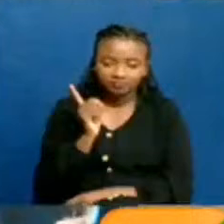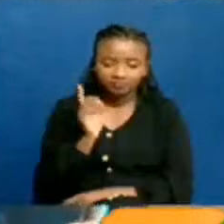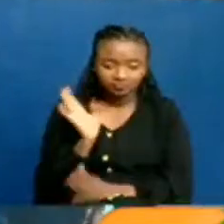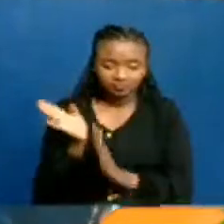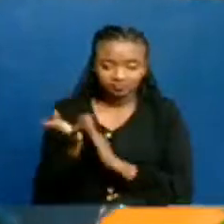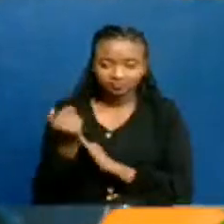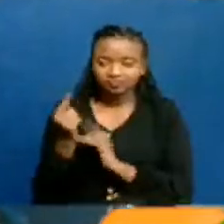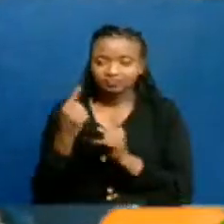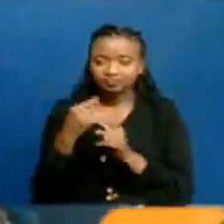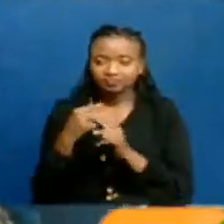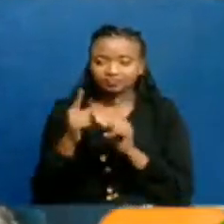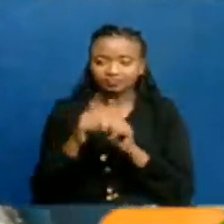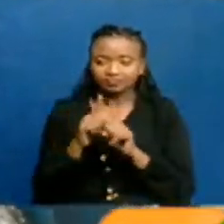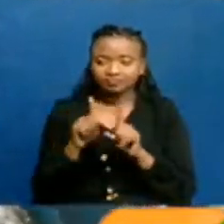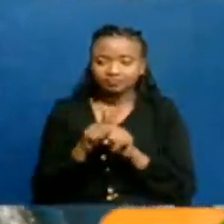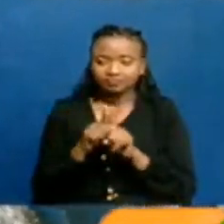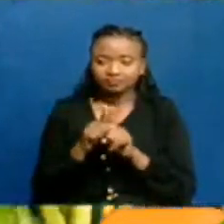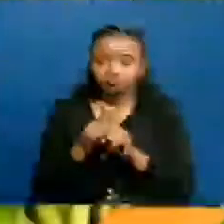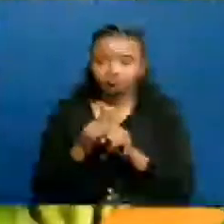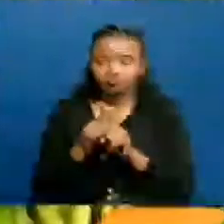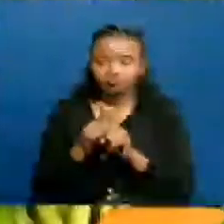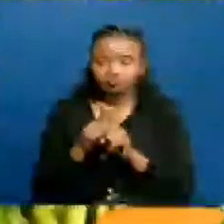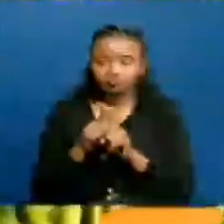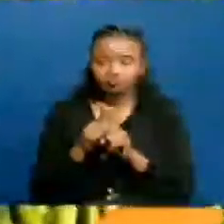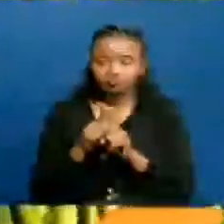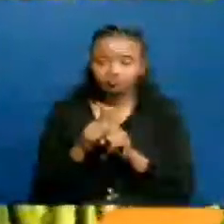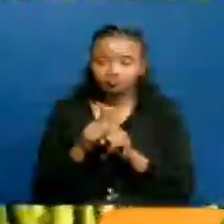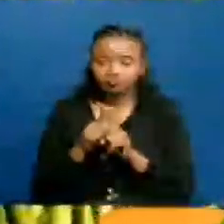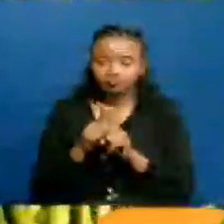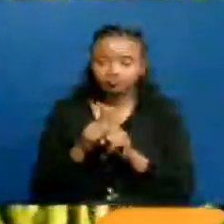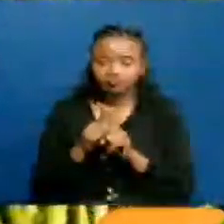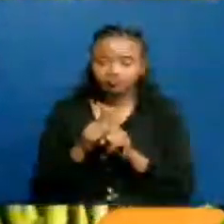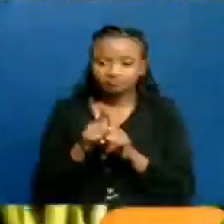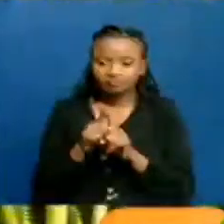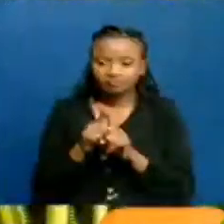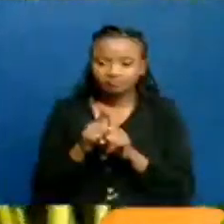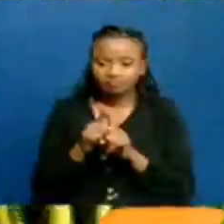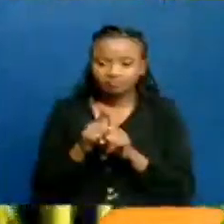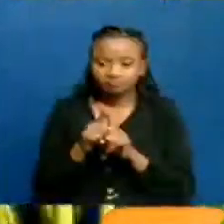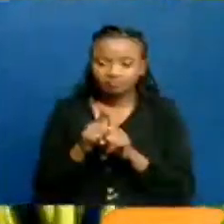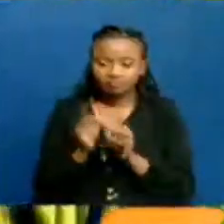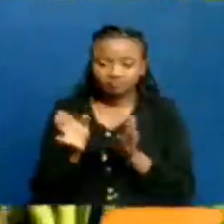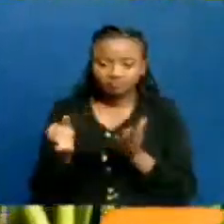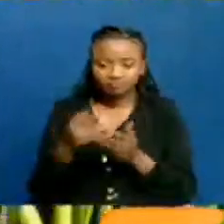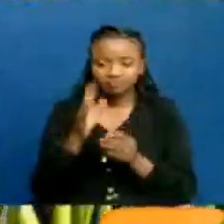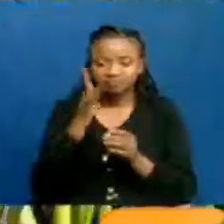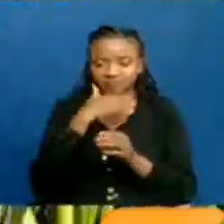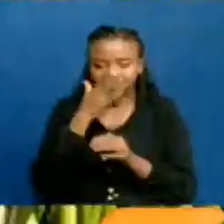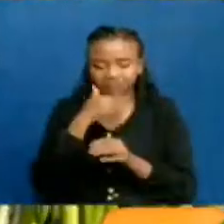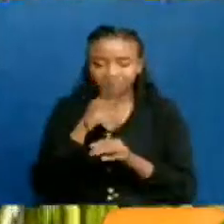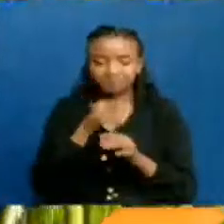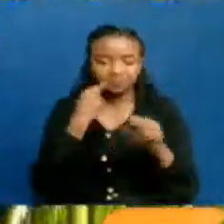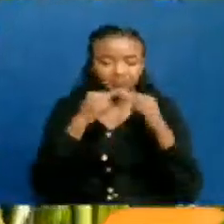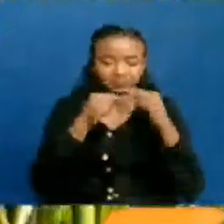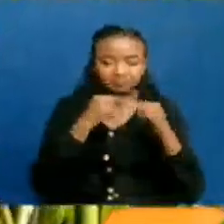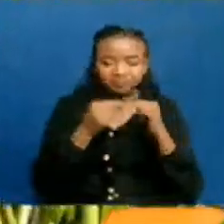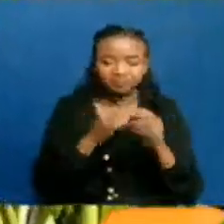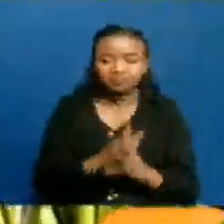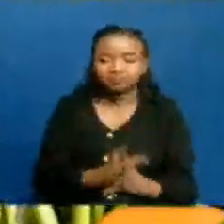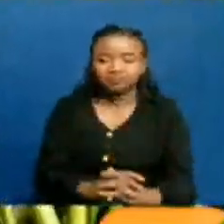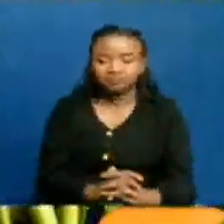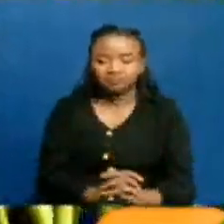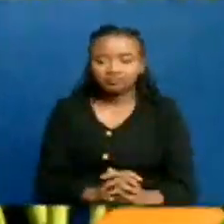Nearby, a separate bucket holds a heap of vegetable waste collected from local hotels waiting to be processed.